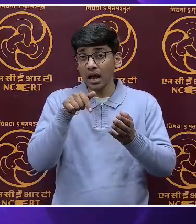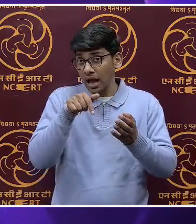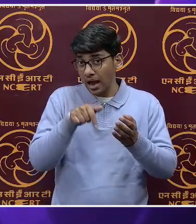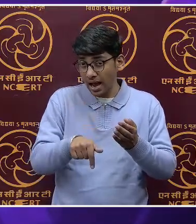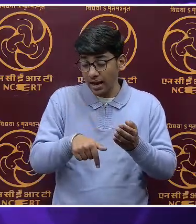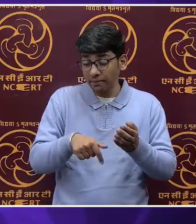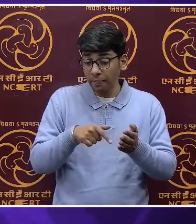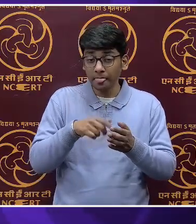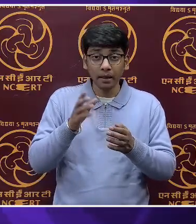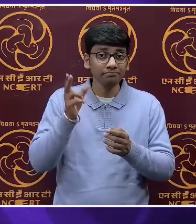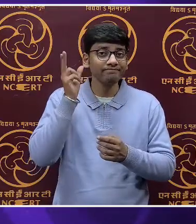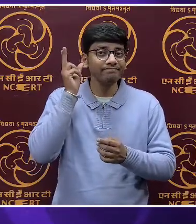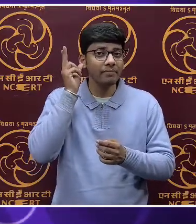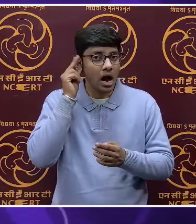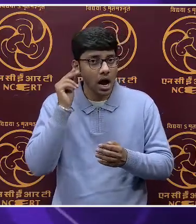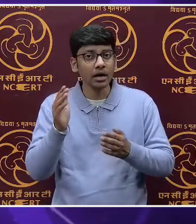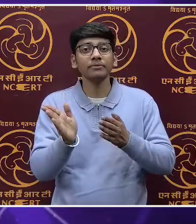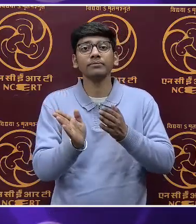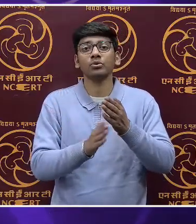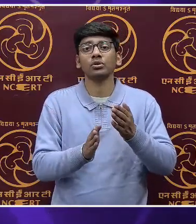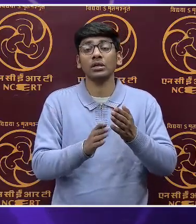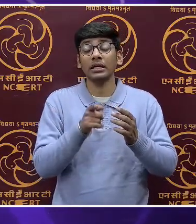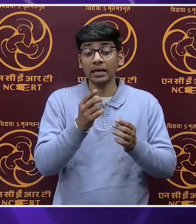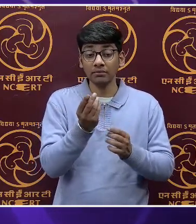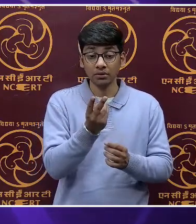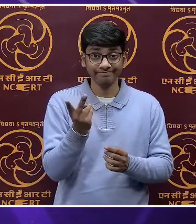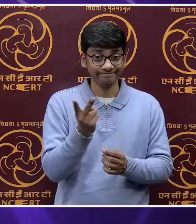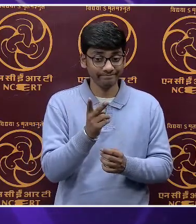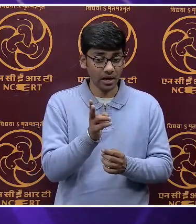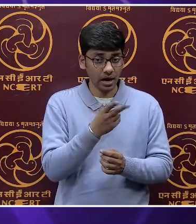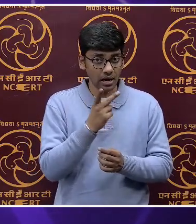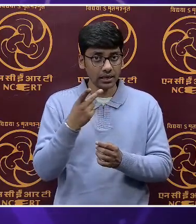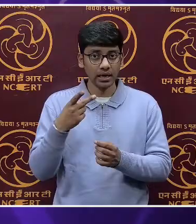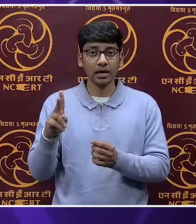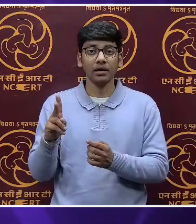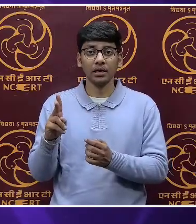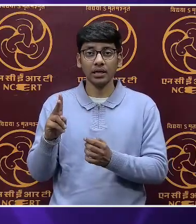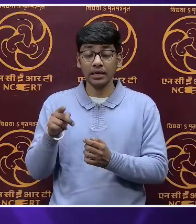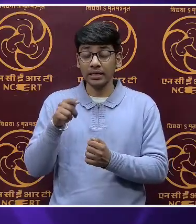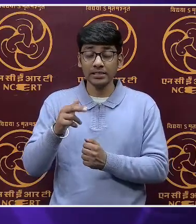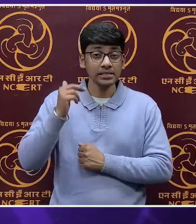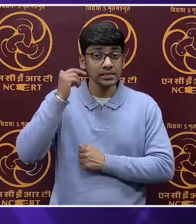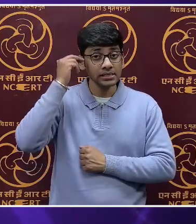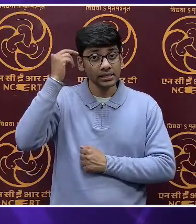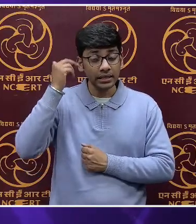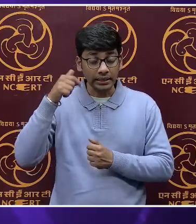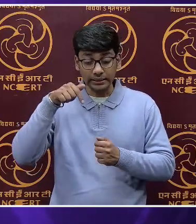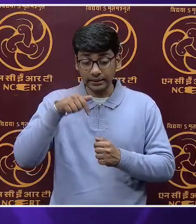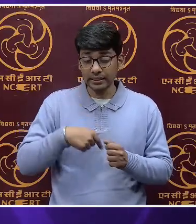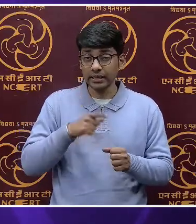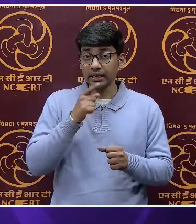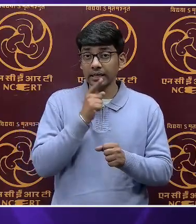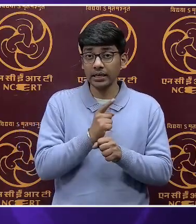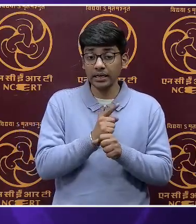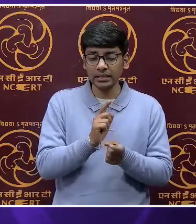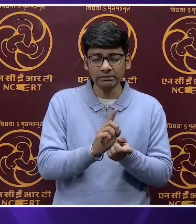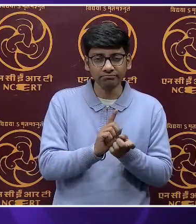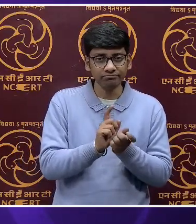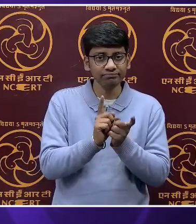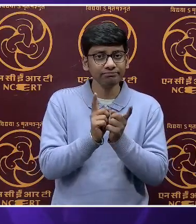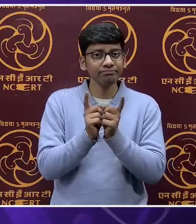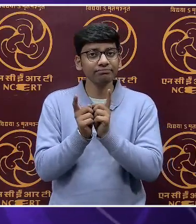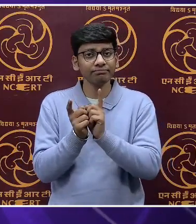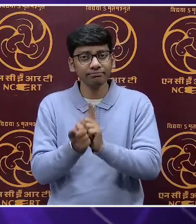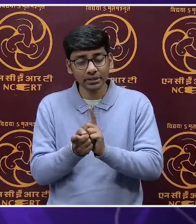We I have heard the music. Yes. So that's traditionally how we perceive things. True. And here the teacher shifted the attention from